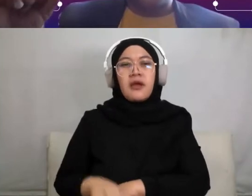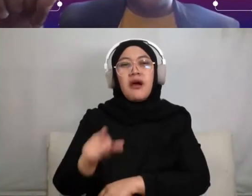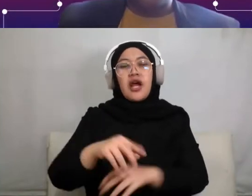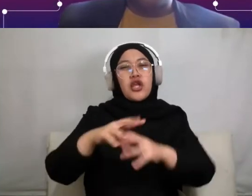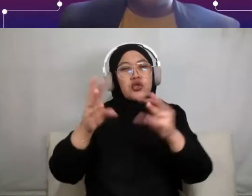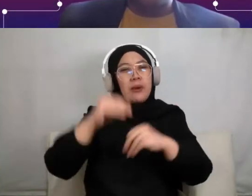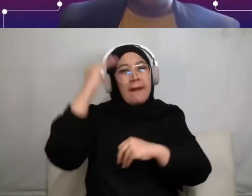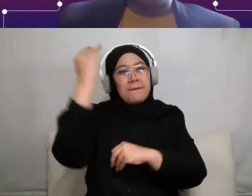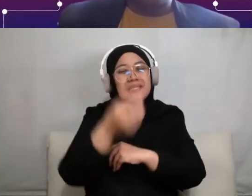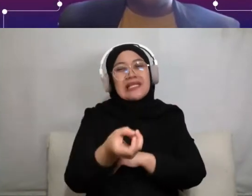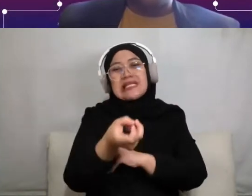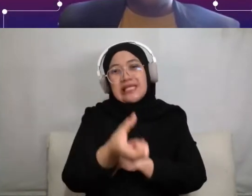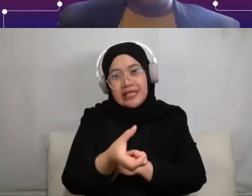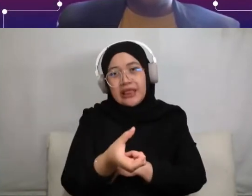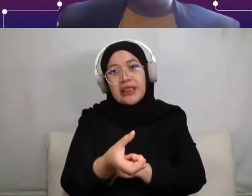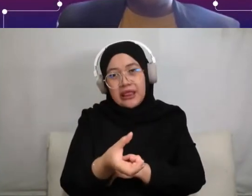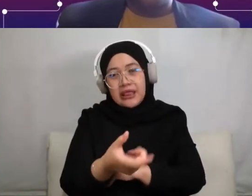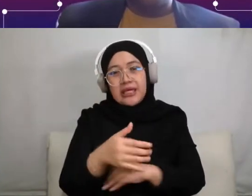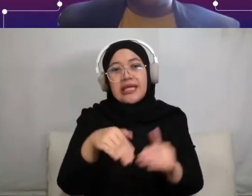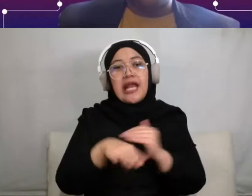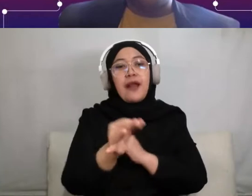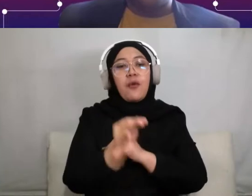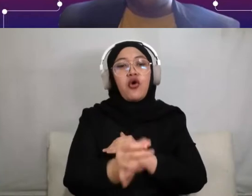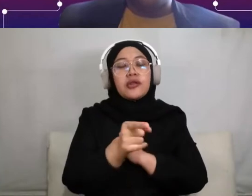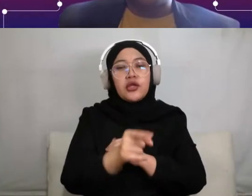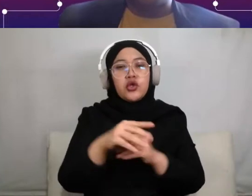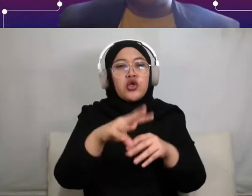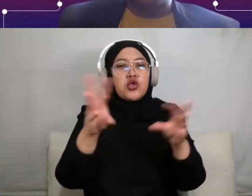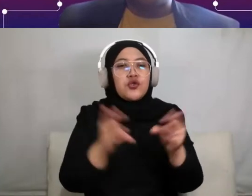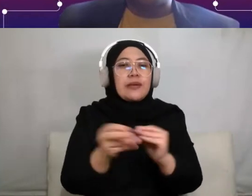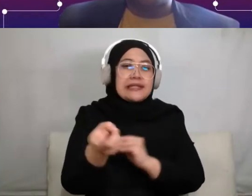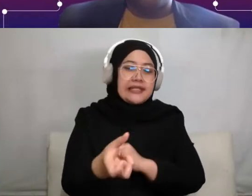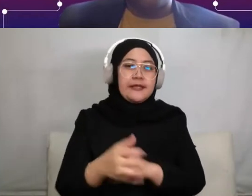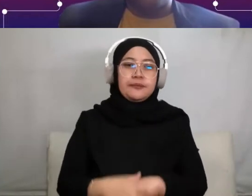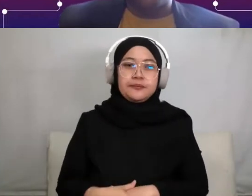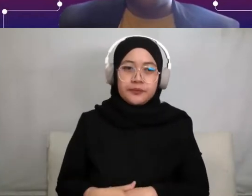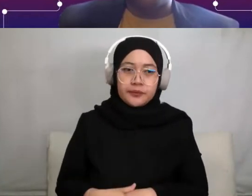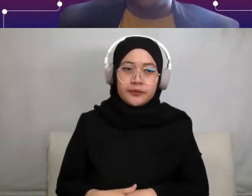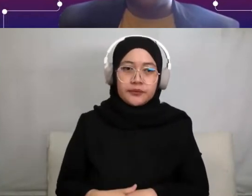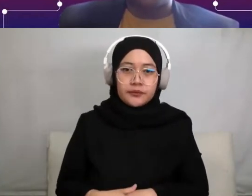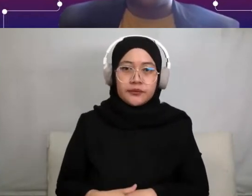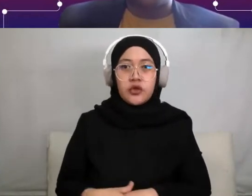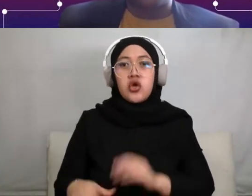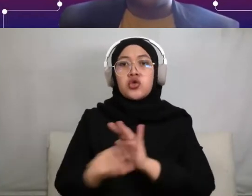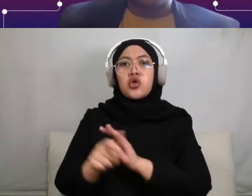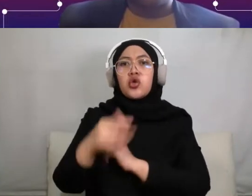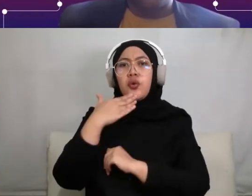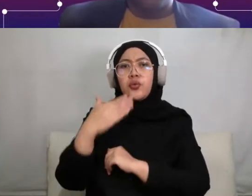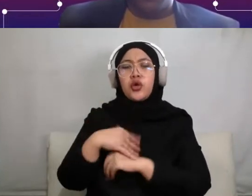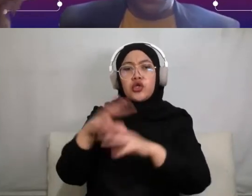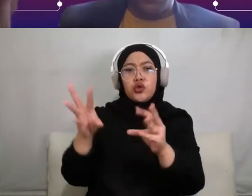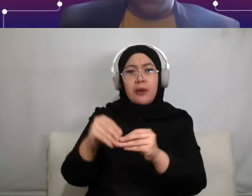in the cities. The other is when you have lesser buses for more passenger requirement,